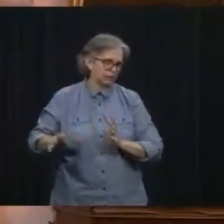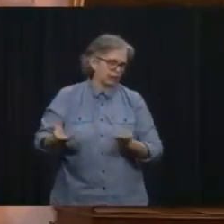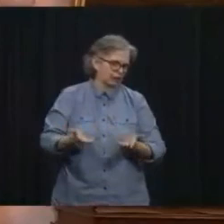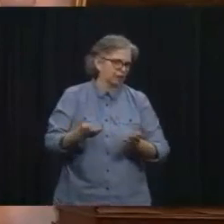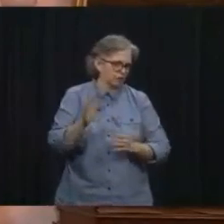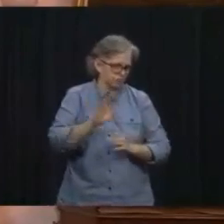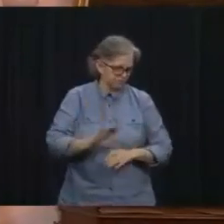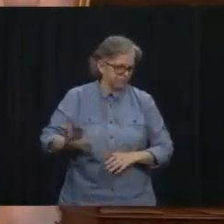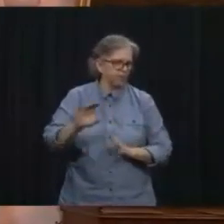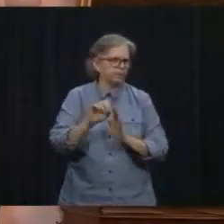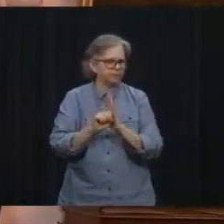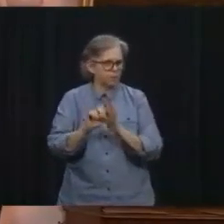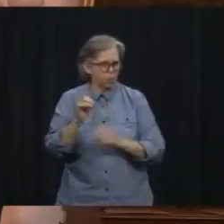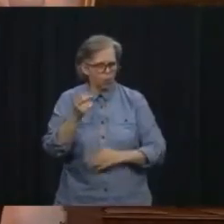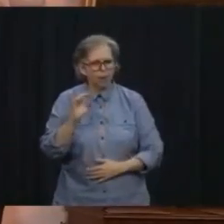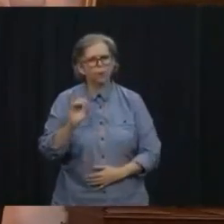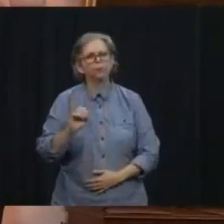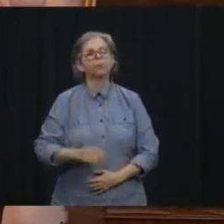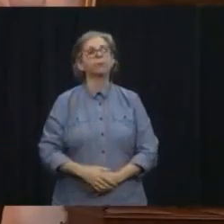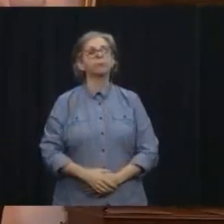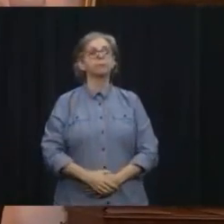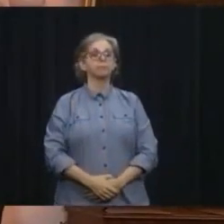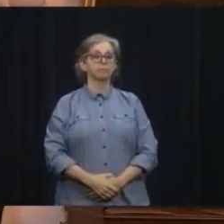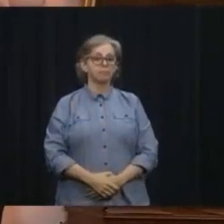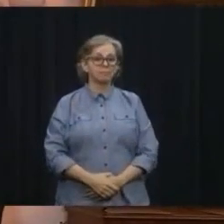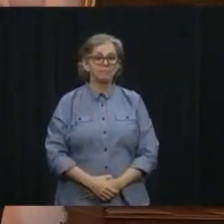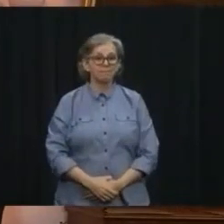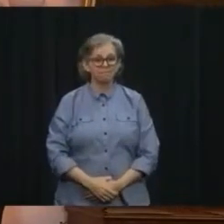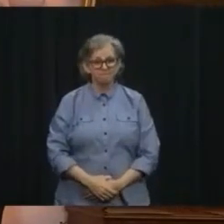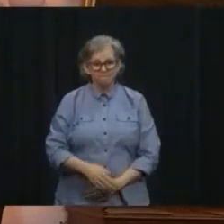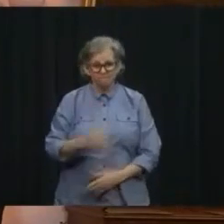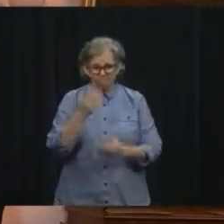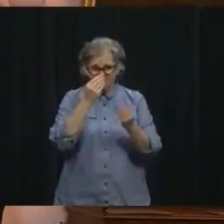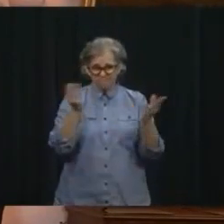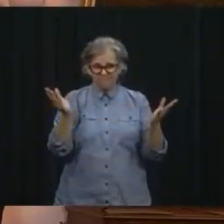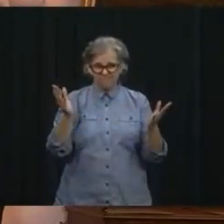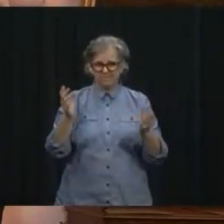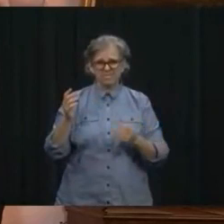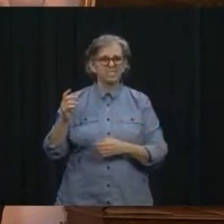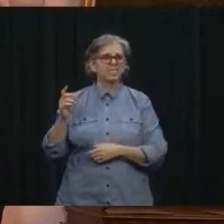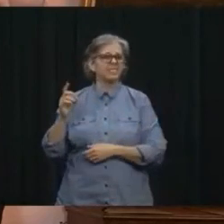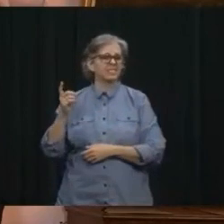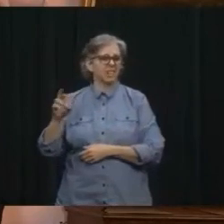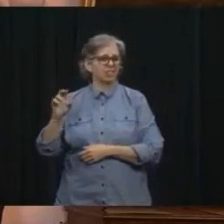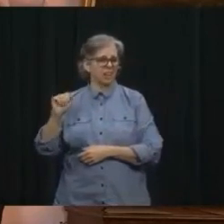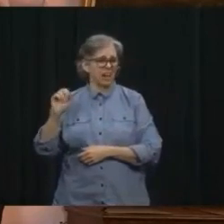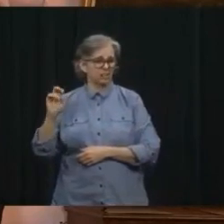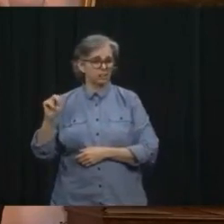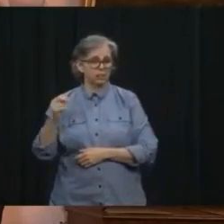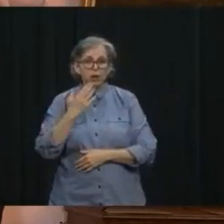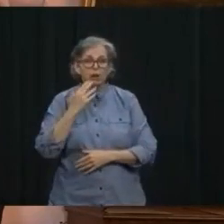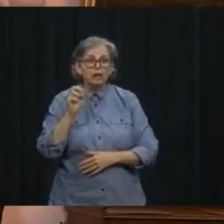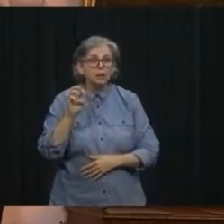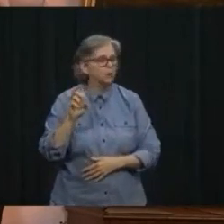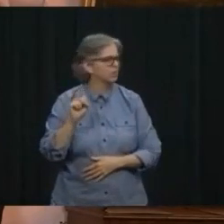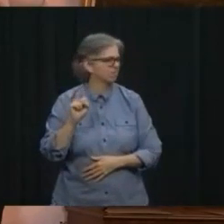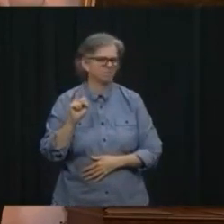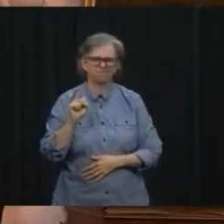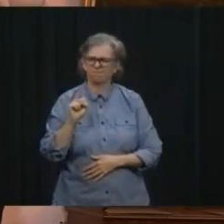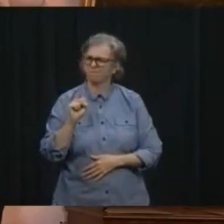And what she will tell you is certainly not good news. But I do want everyone to